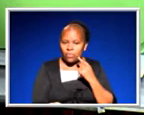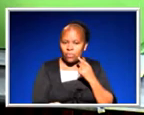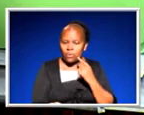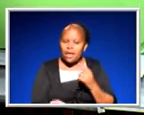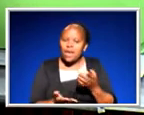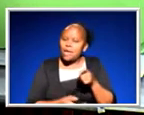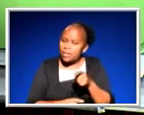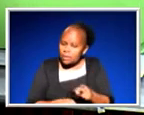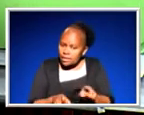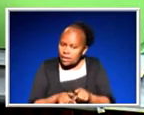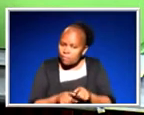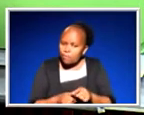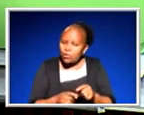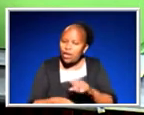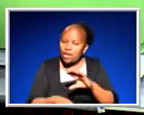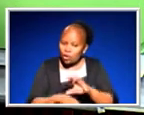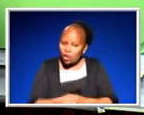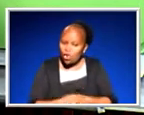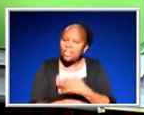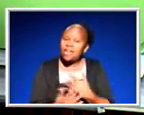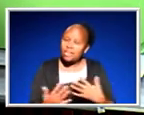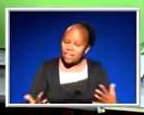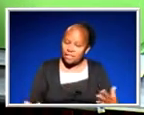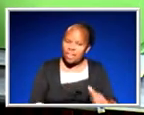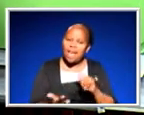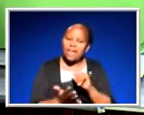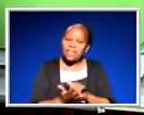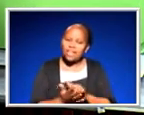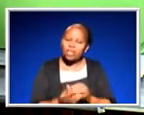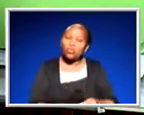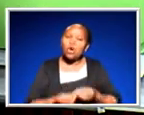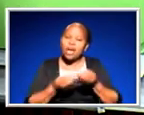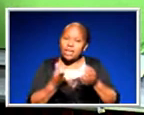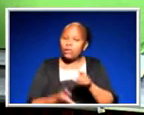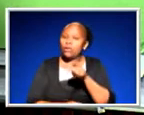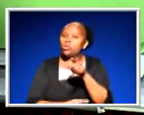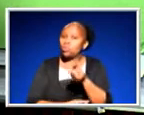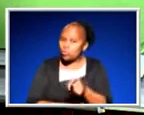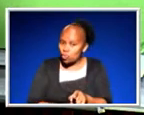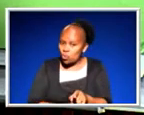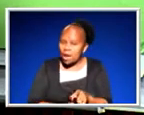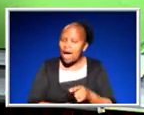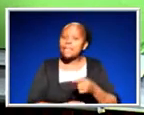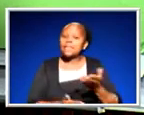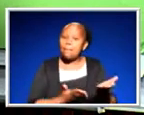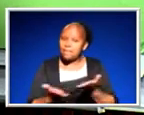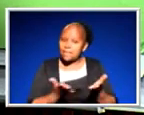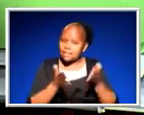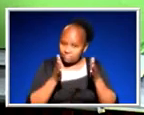and you had received goods that were supplied to you as a business